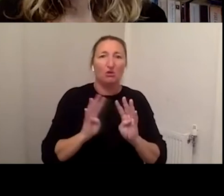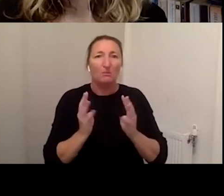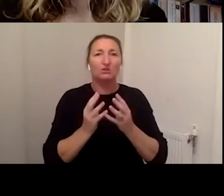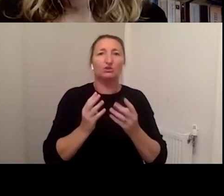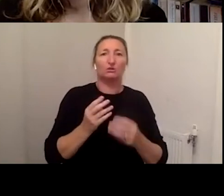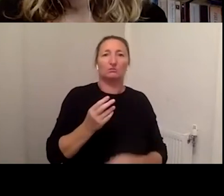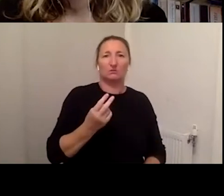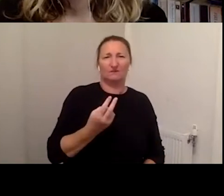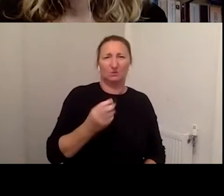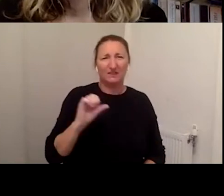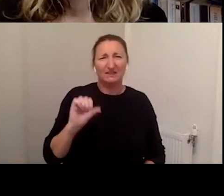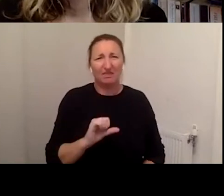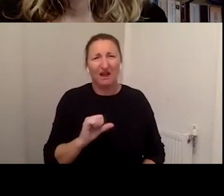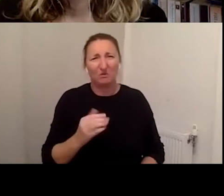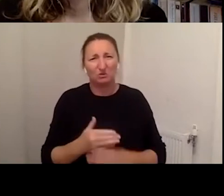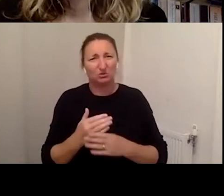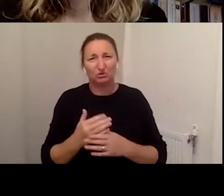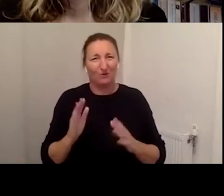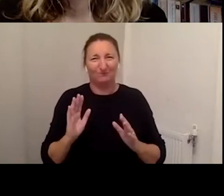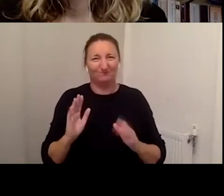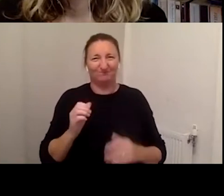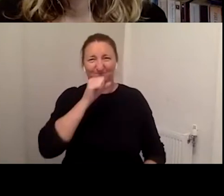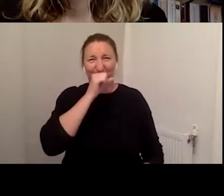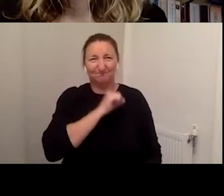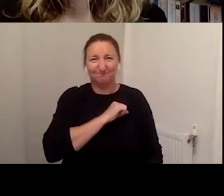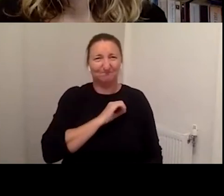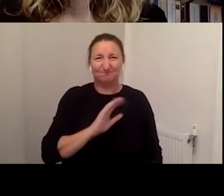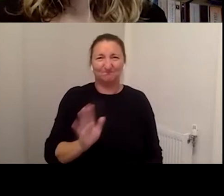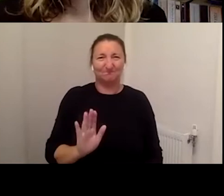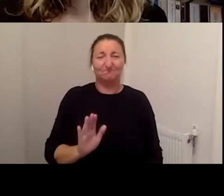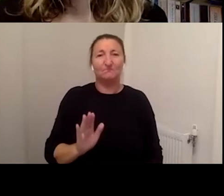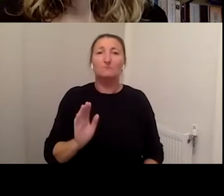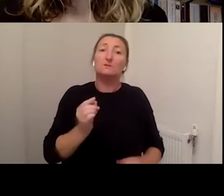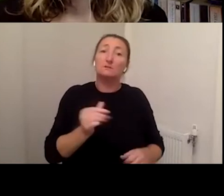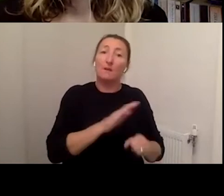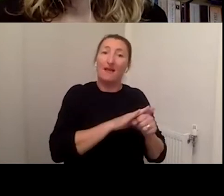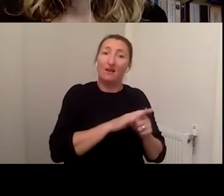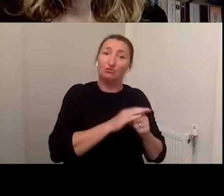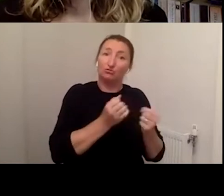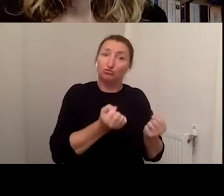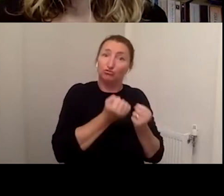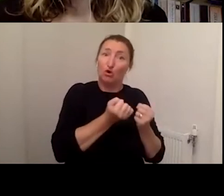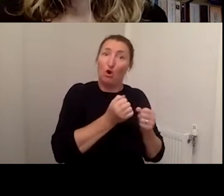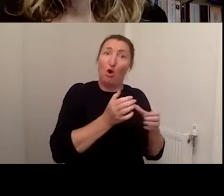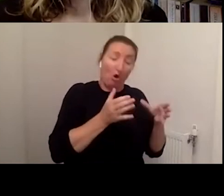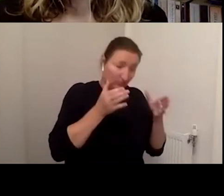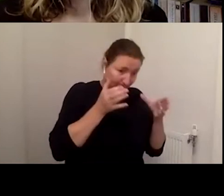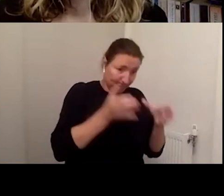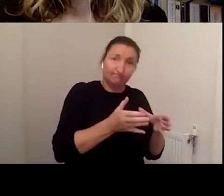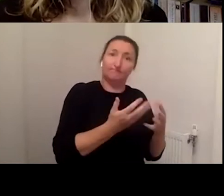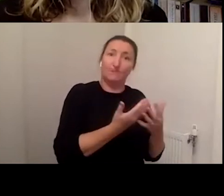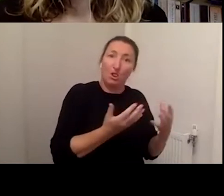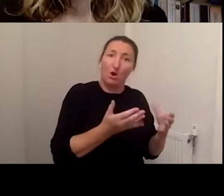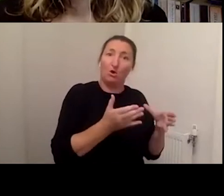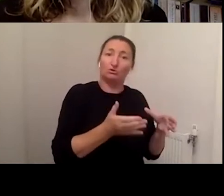don't. But those jobs are very much concentrated in certain areas. And some of these areas are